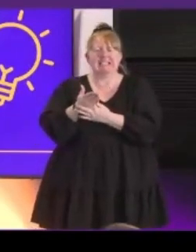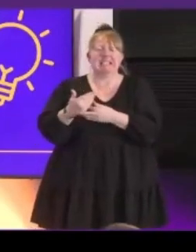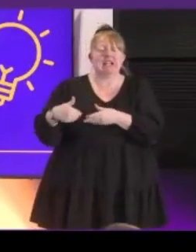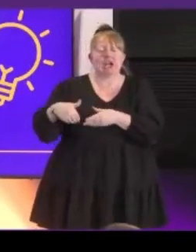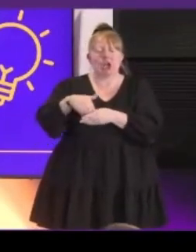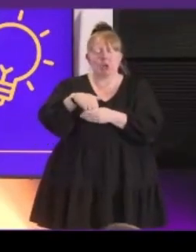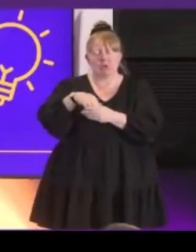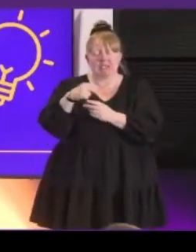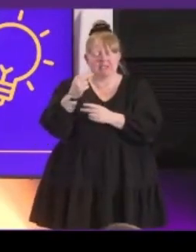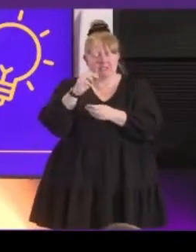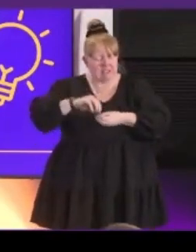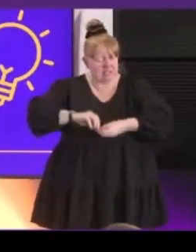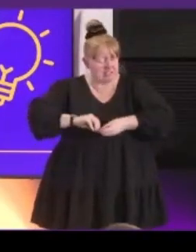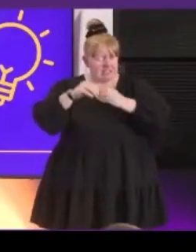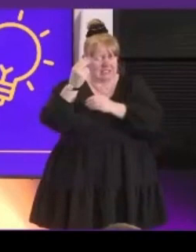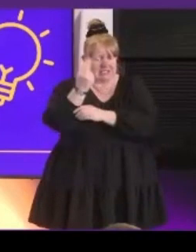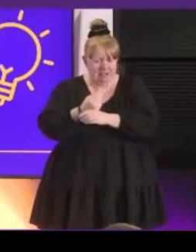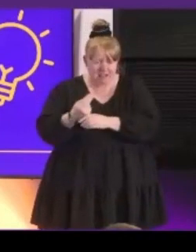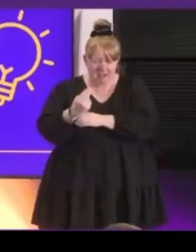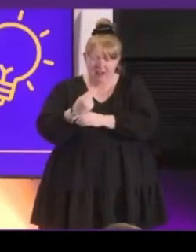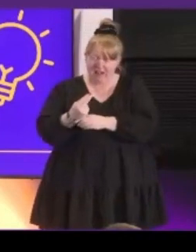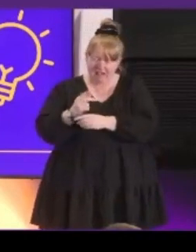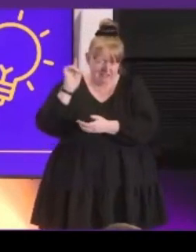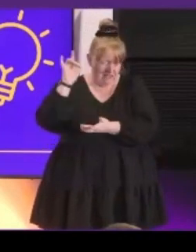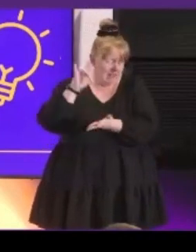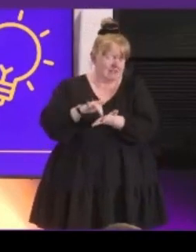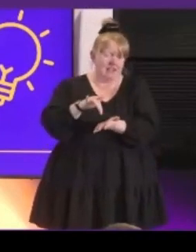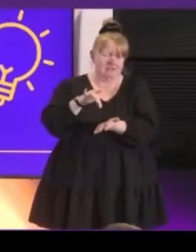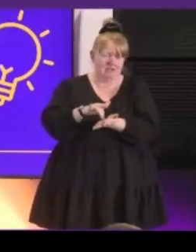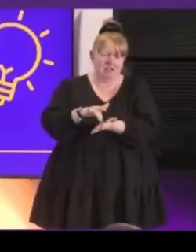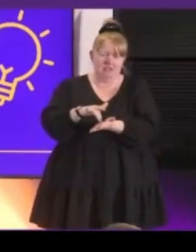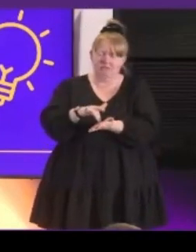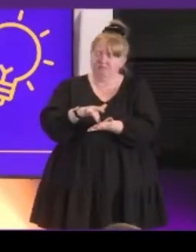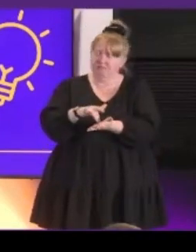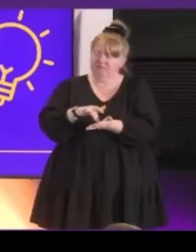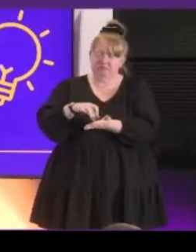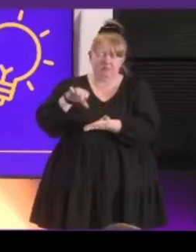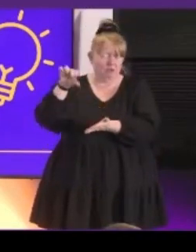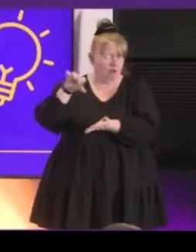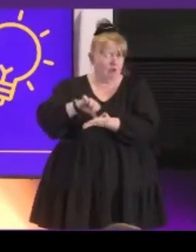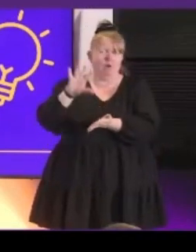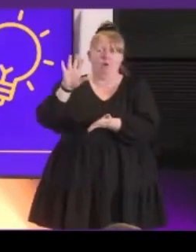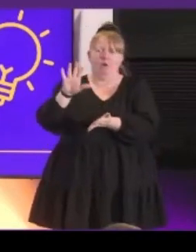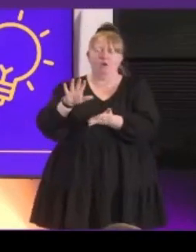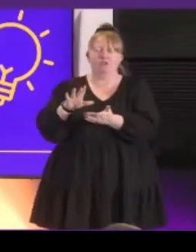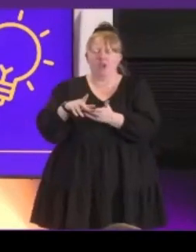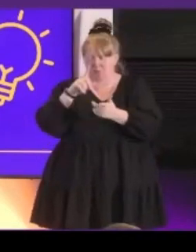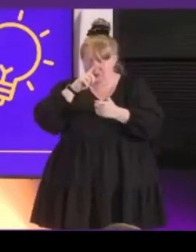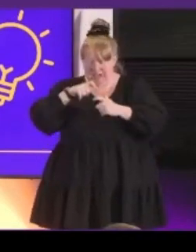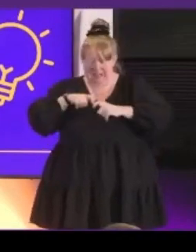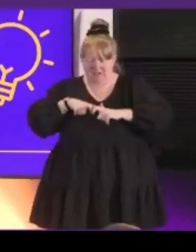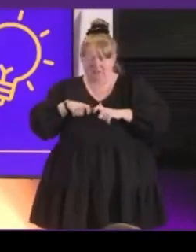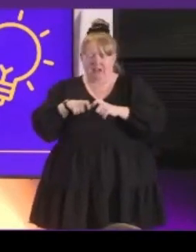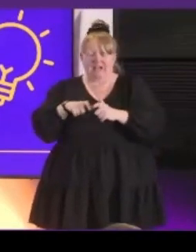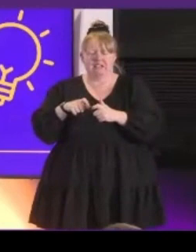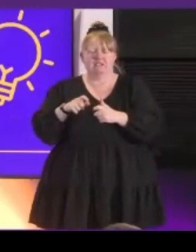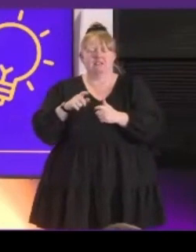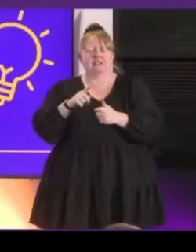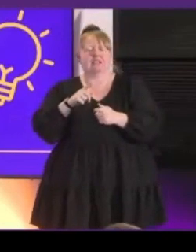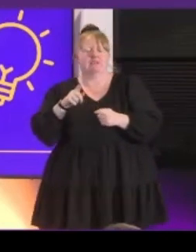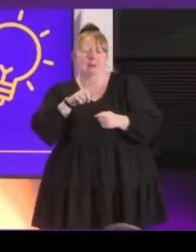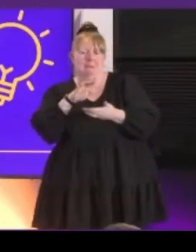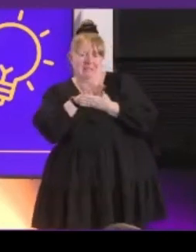right at the heart of it. So the more that we can create relevance and resonance, the more impact we'll